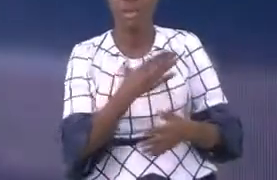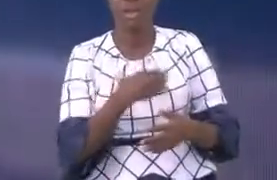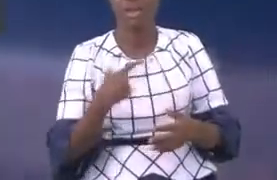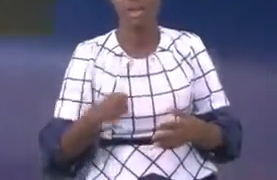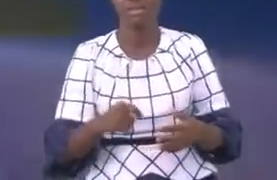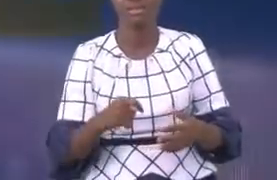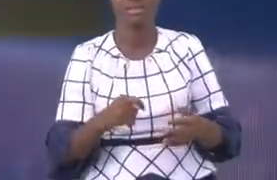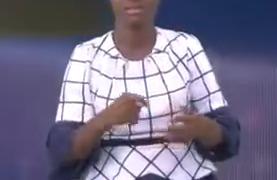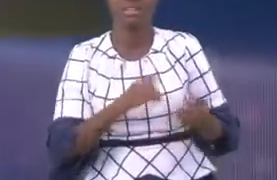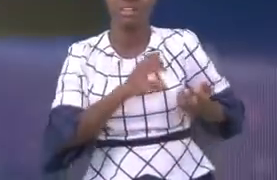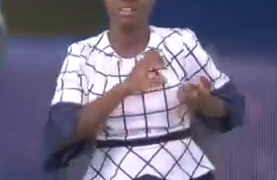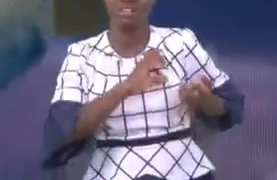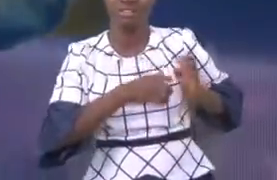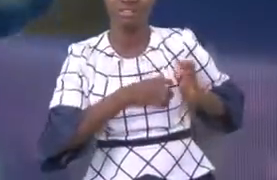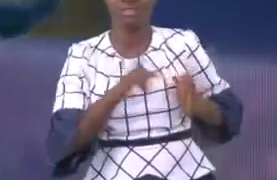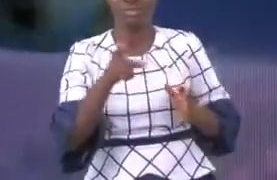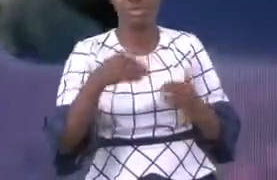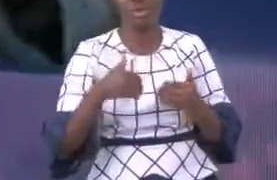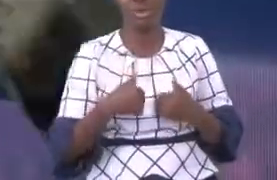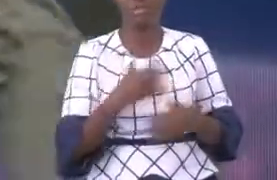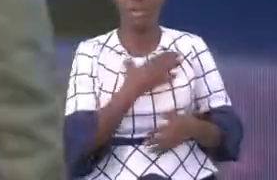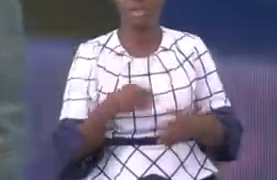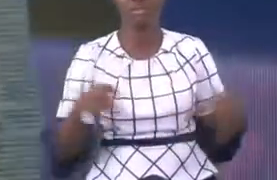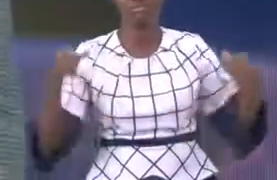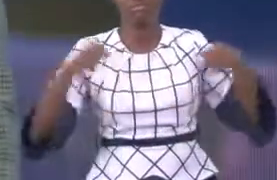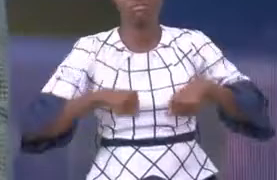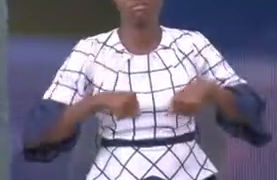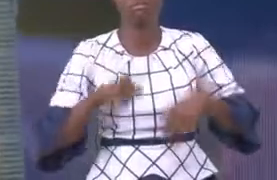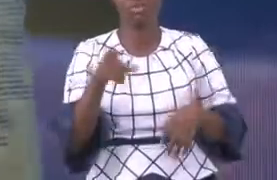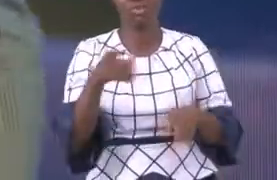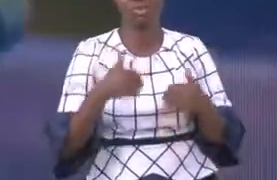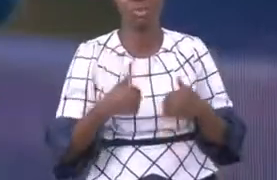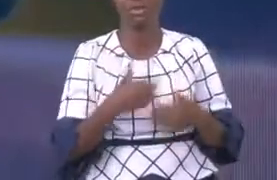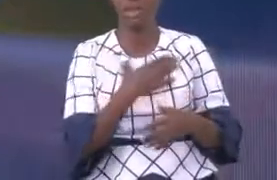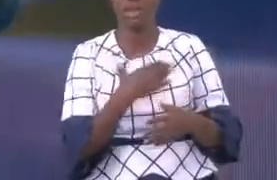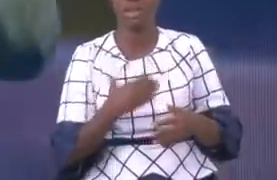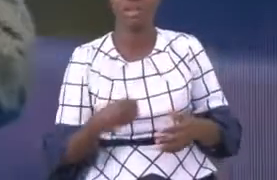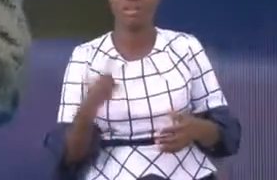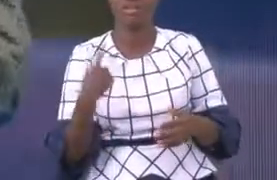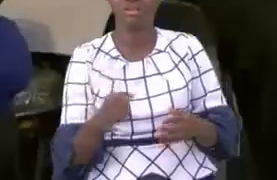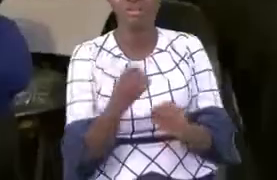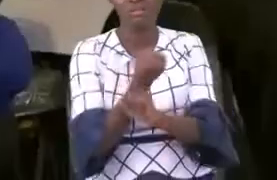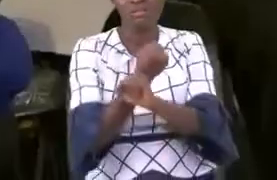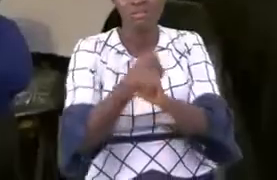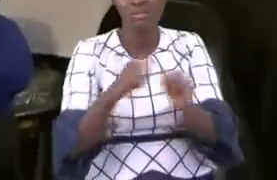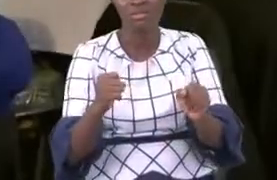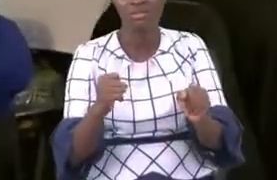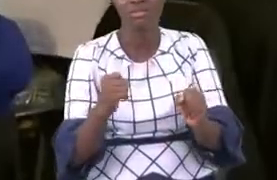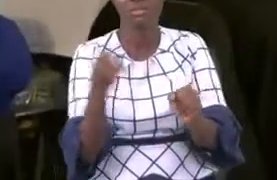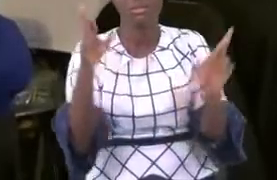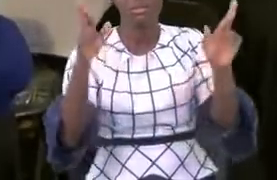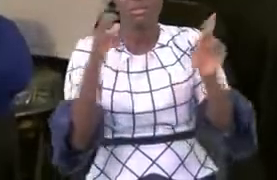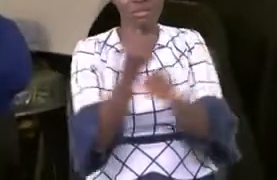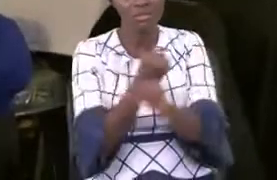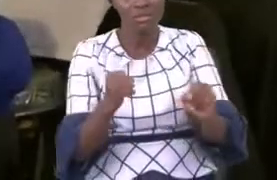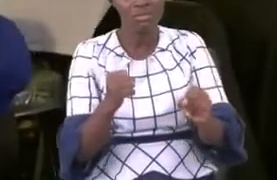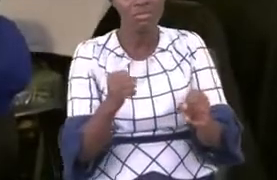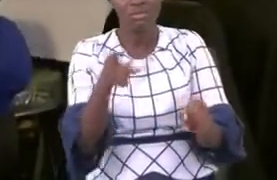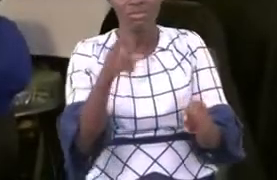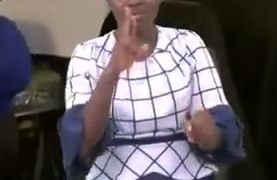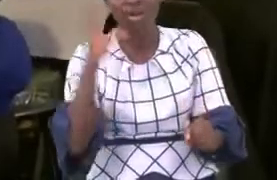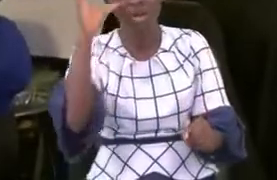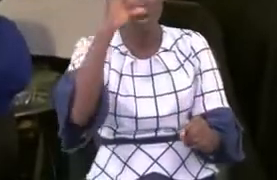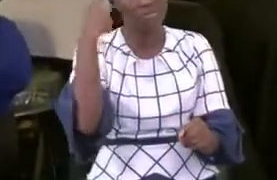the redemption you're looking for. Everything tonight will be done, because there